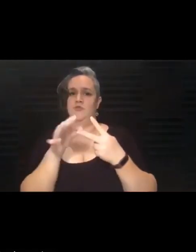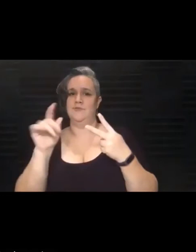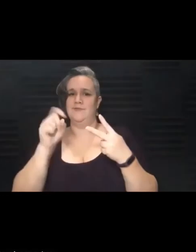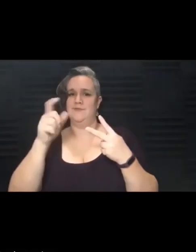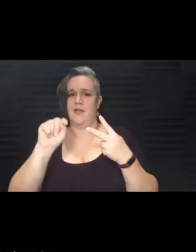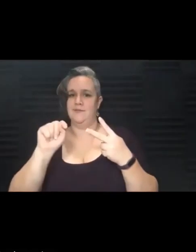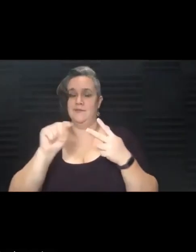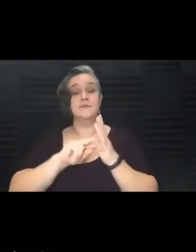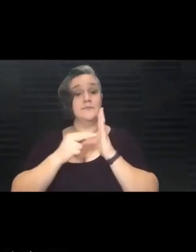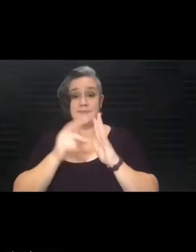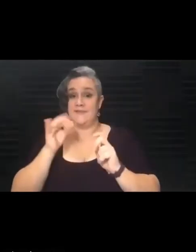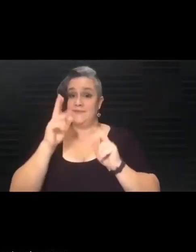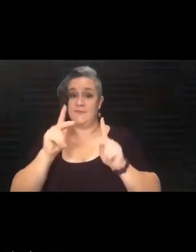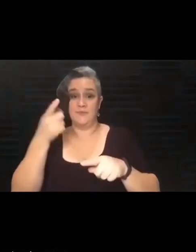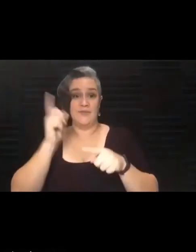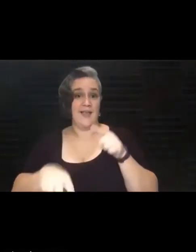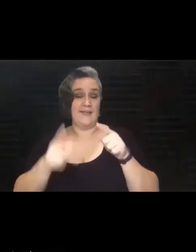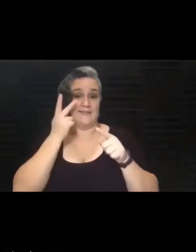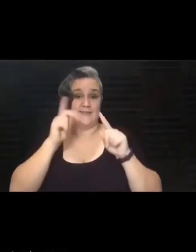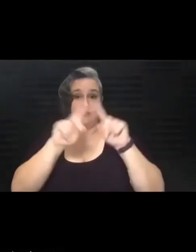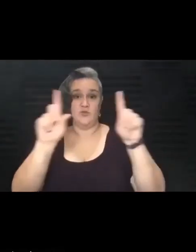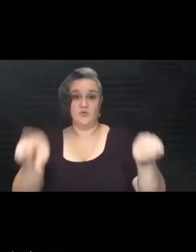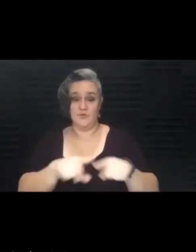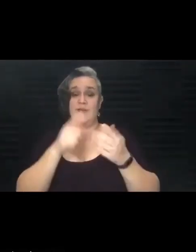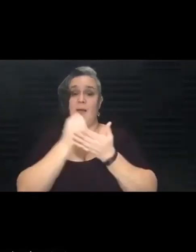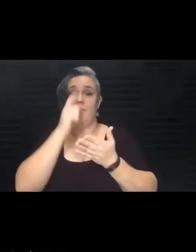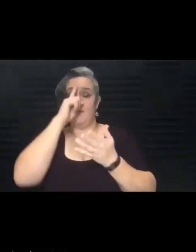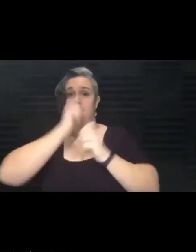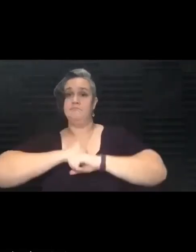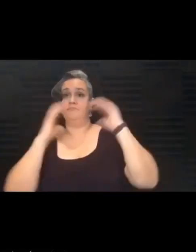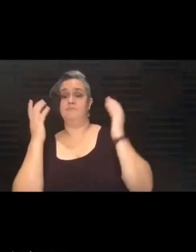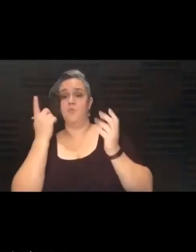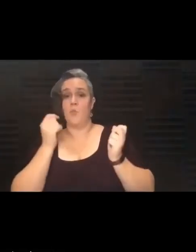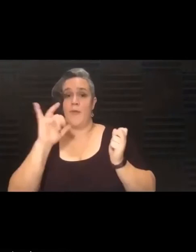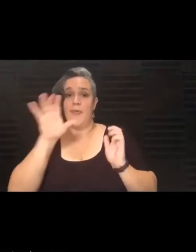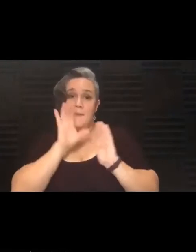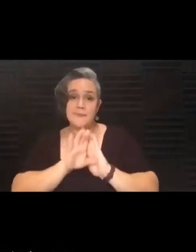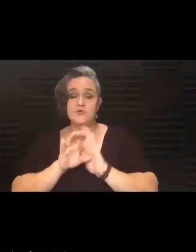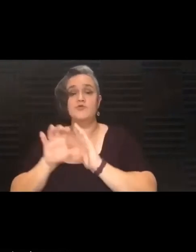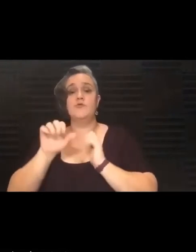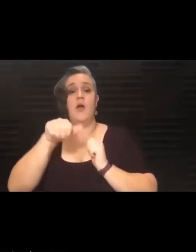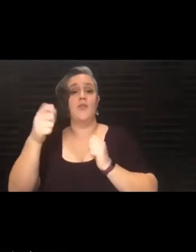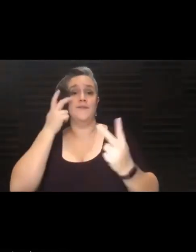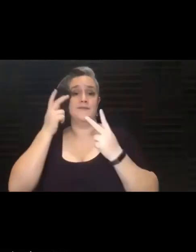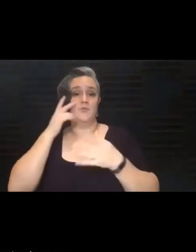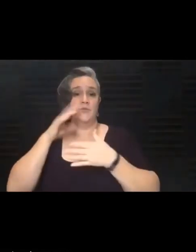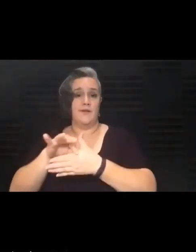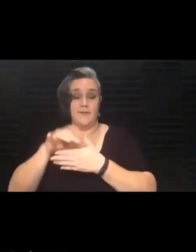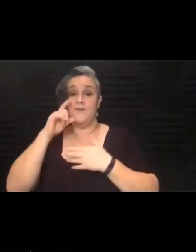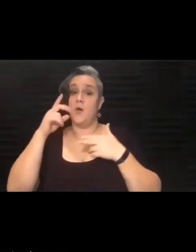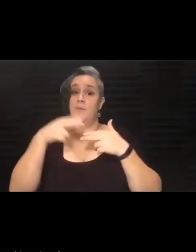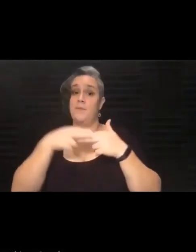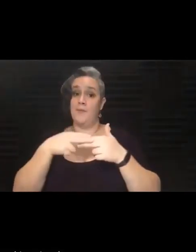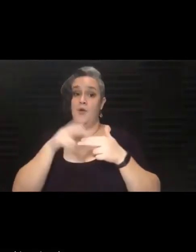who can't see the screen understand images and other visual content. So in a PowerPoint, this would be